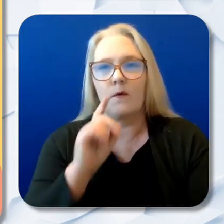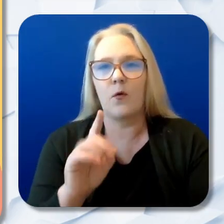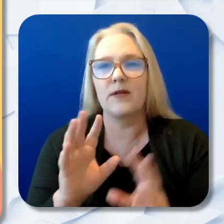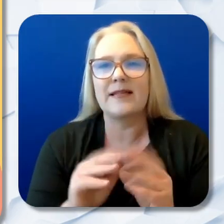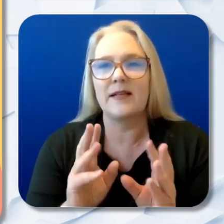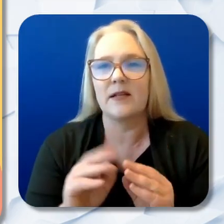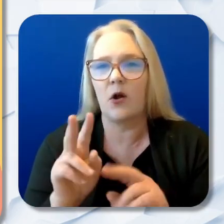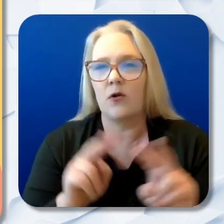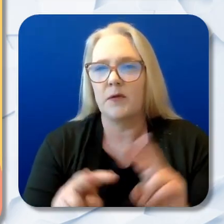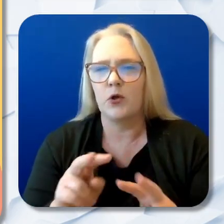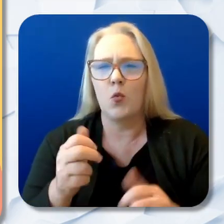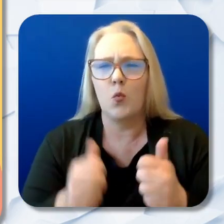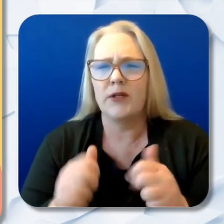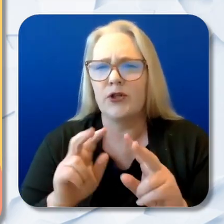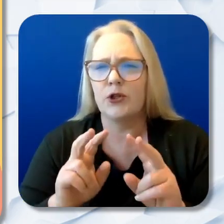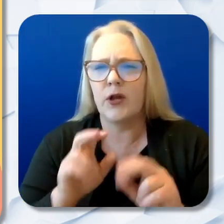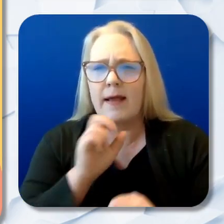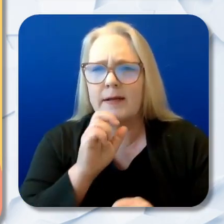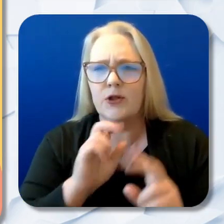group assessments do we use?